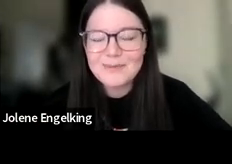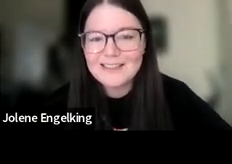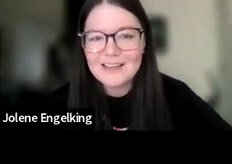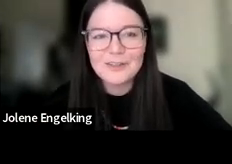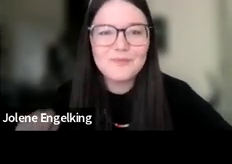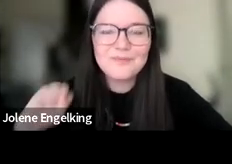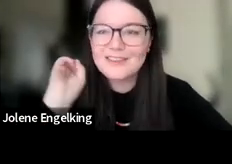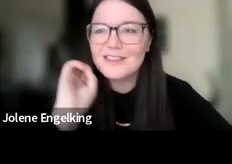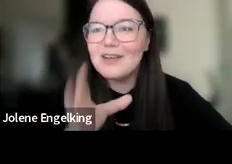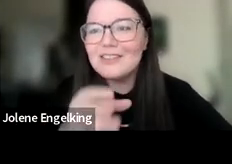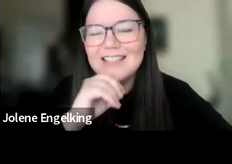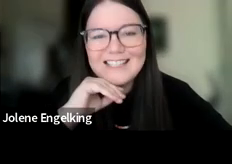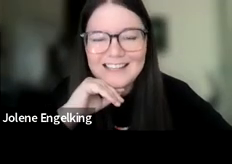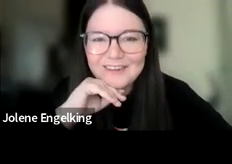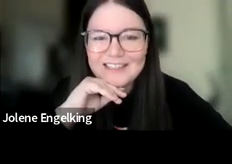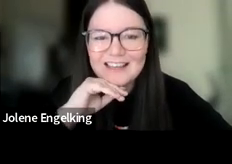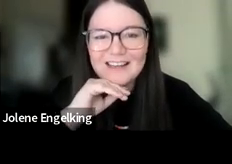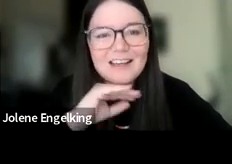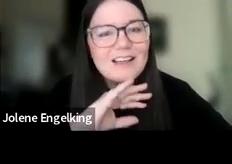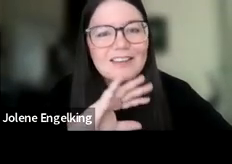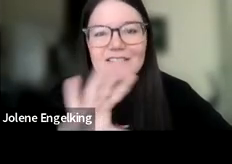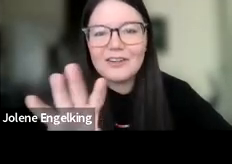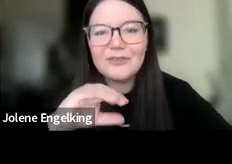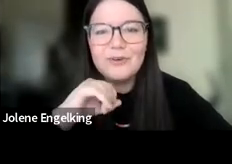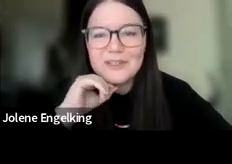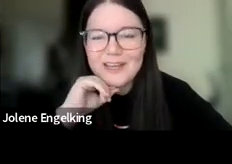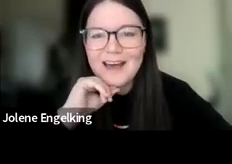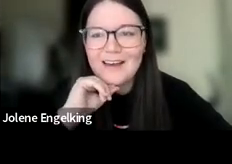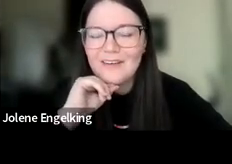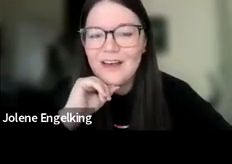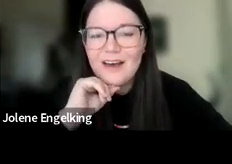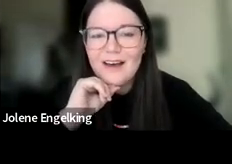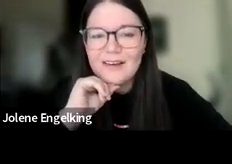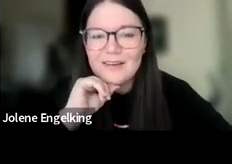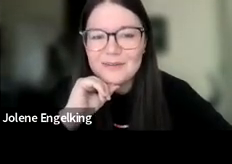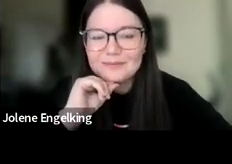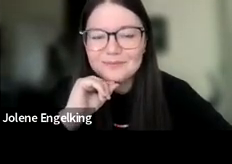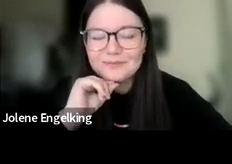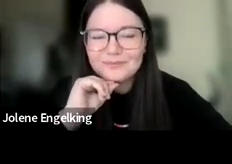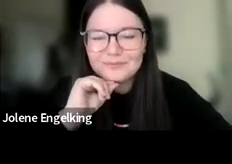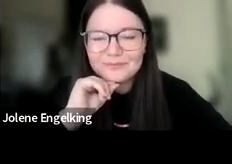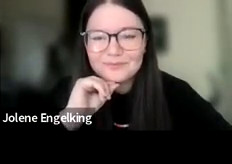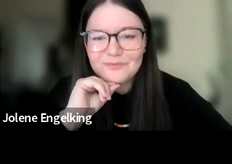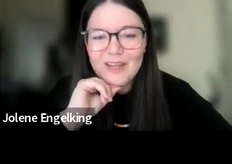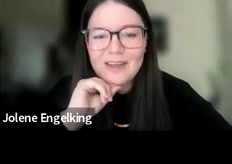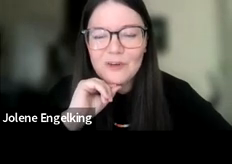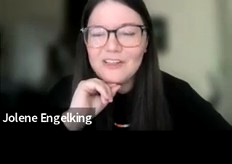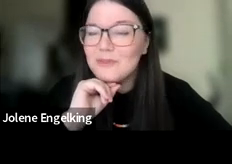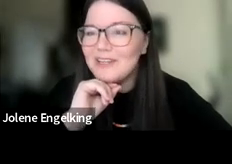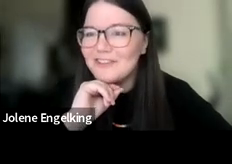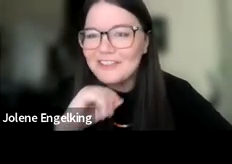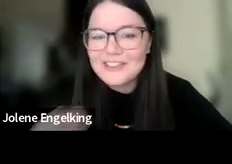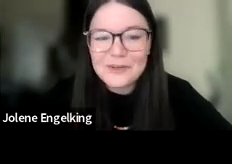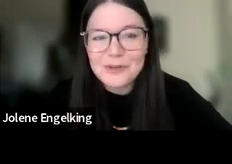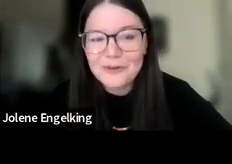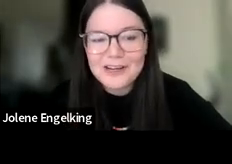to this space together. And so as you can see kind of on this slide, these are the folks that we have. And we'll each be